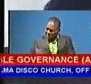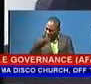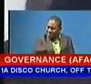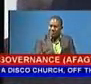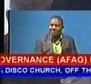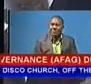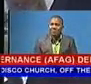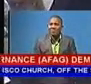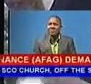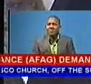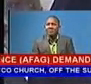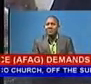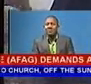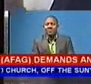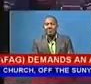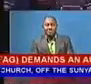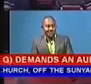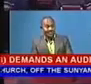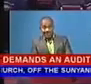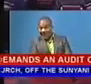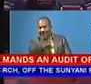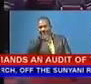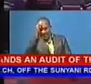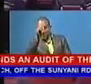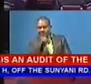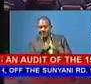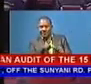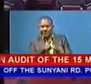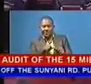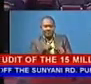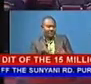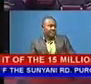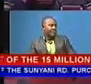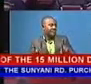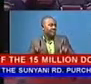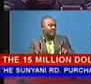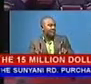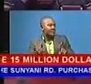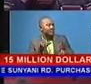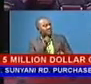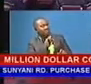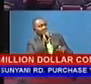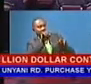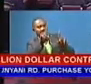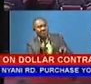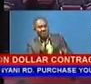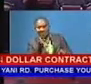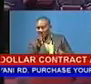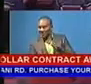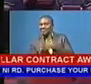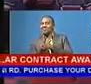copy. Mr. Editor, you see, if you recall, some were being cross-examined. This